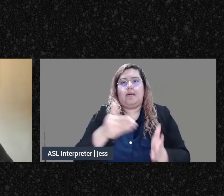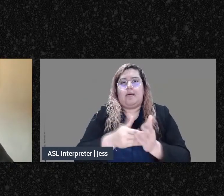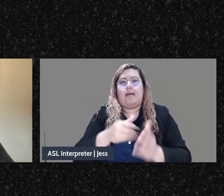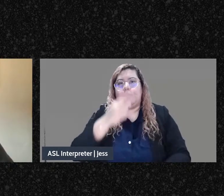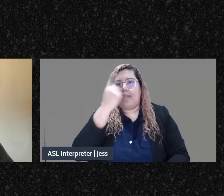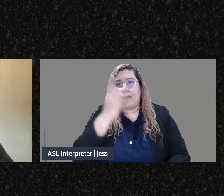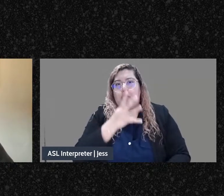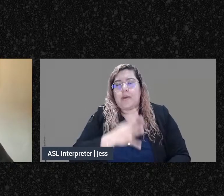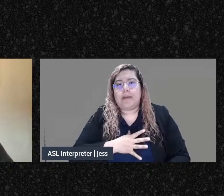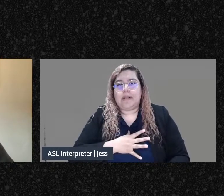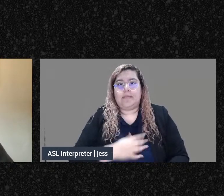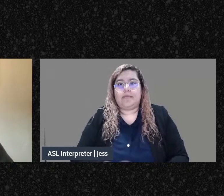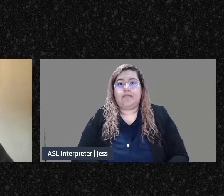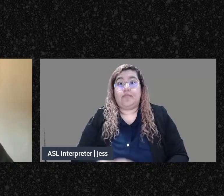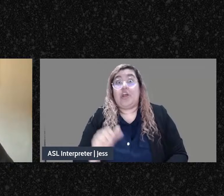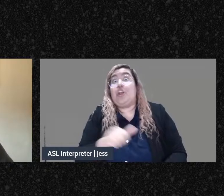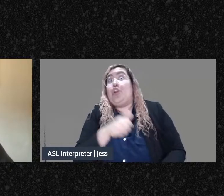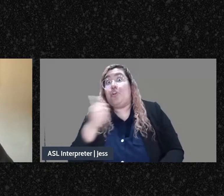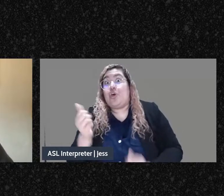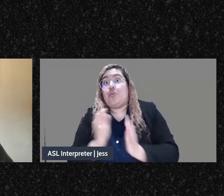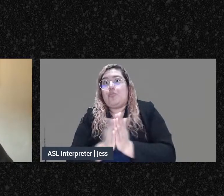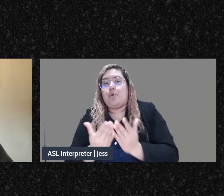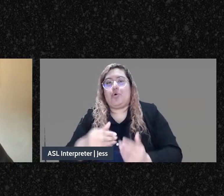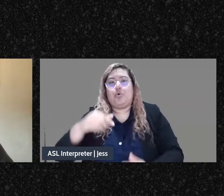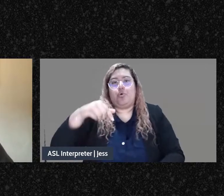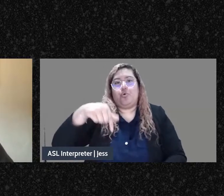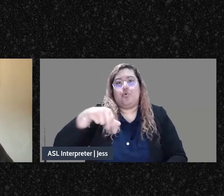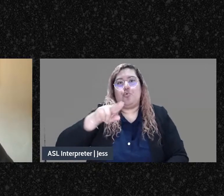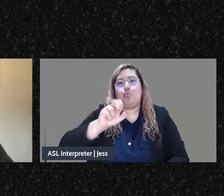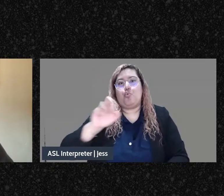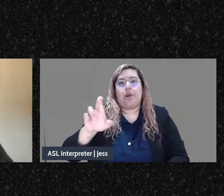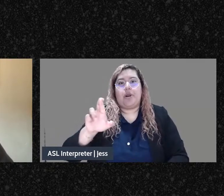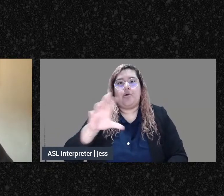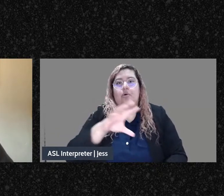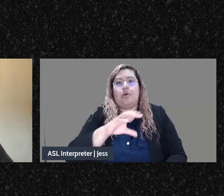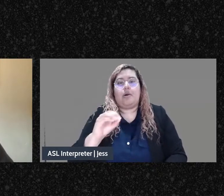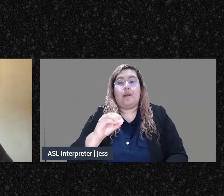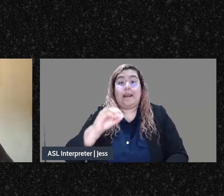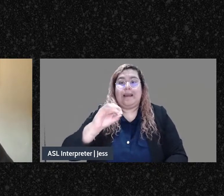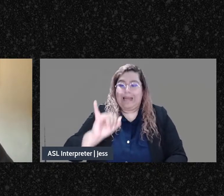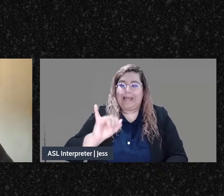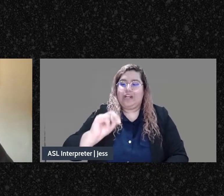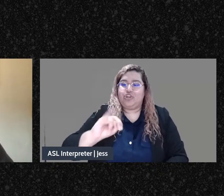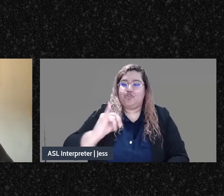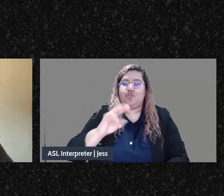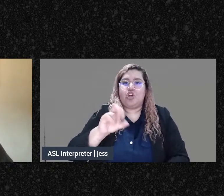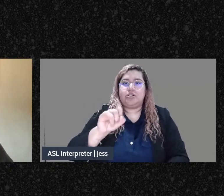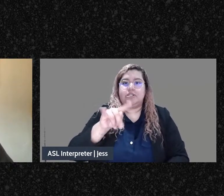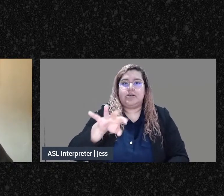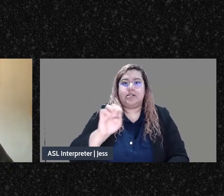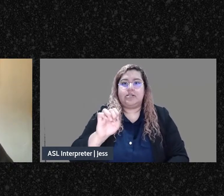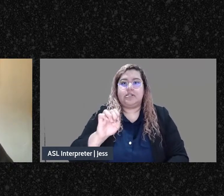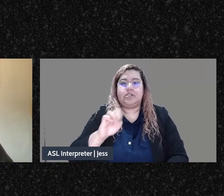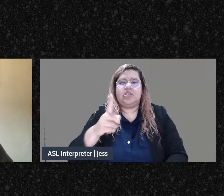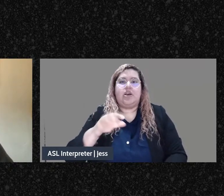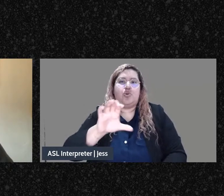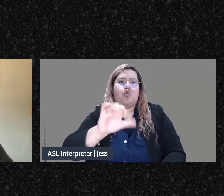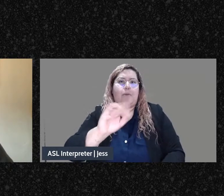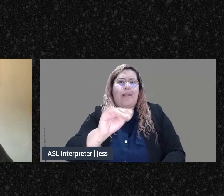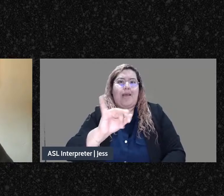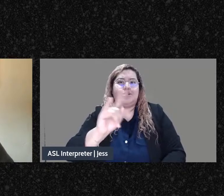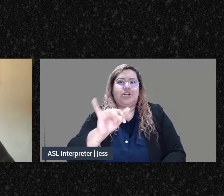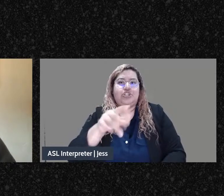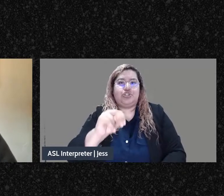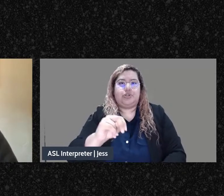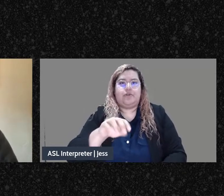And another really important book, Queer Injustice: The Criminalization of LGBT People in the United States.